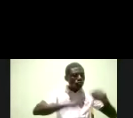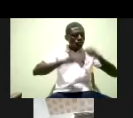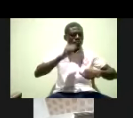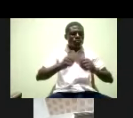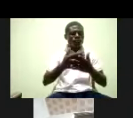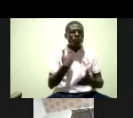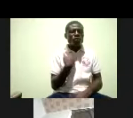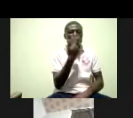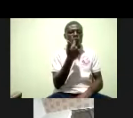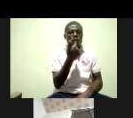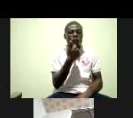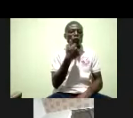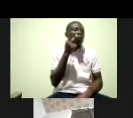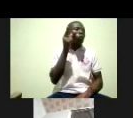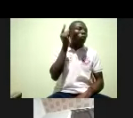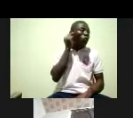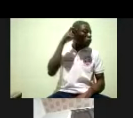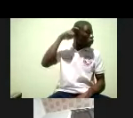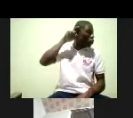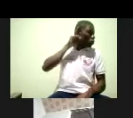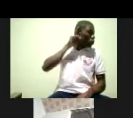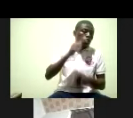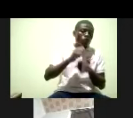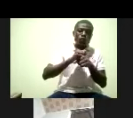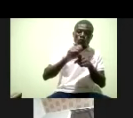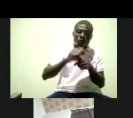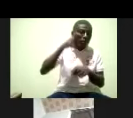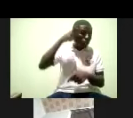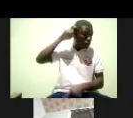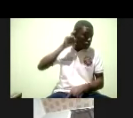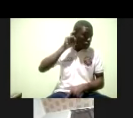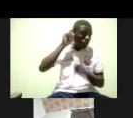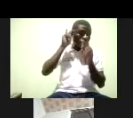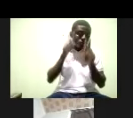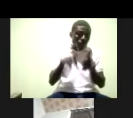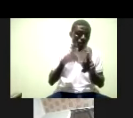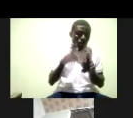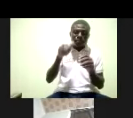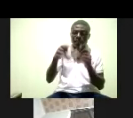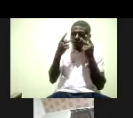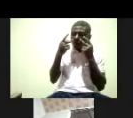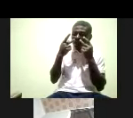An audiologist. A trained audiologist is a person who will be doing